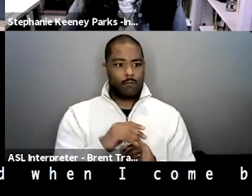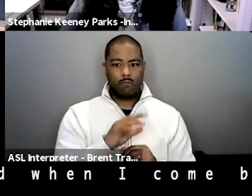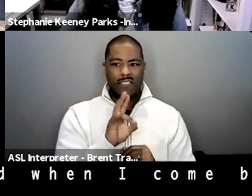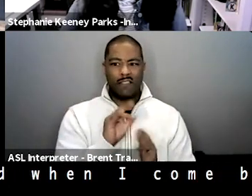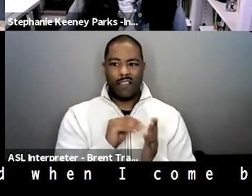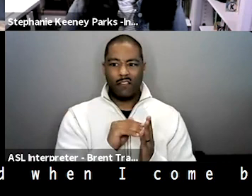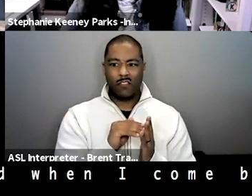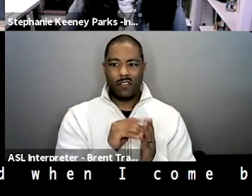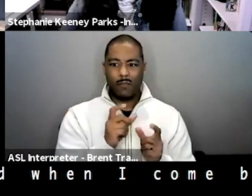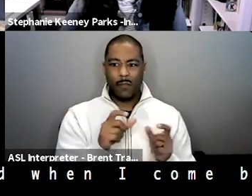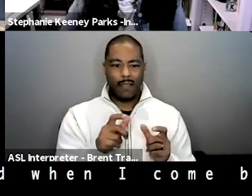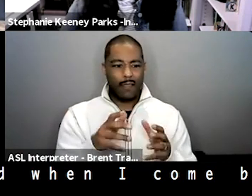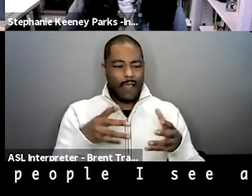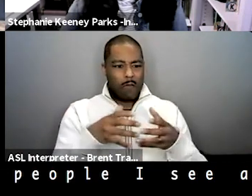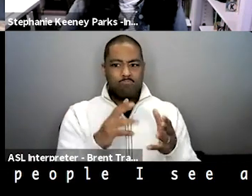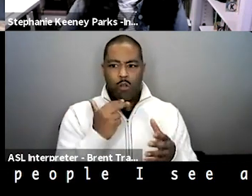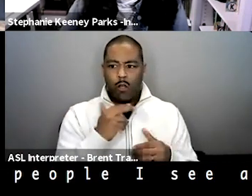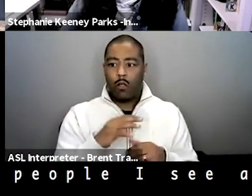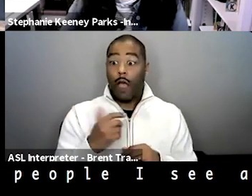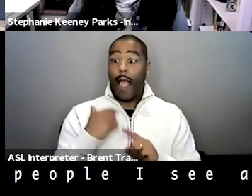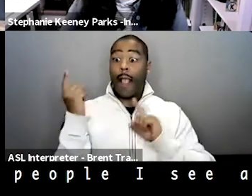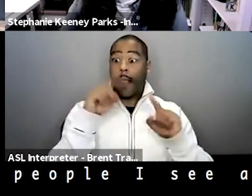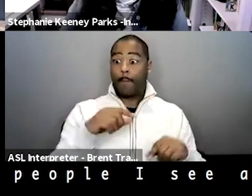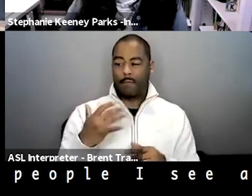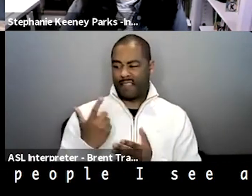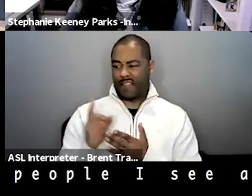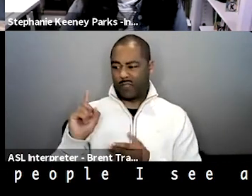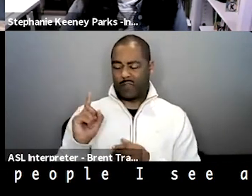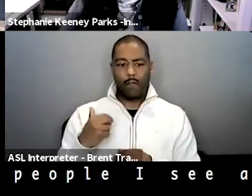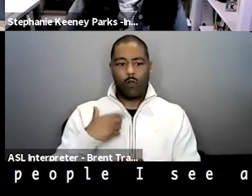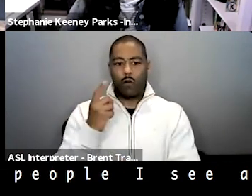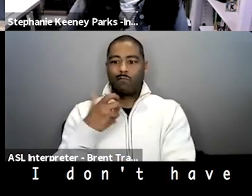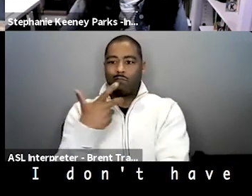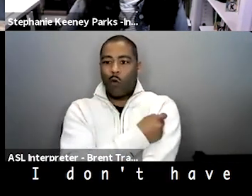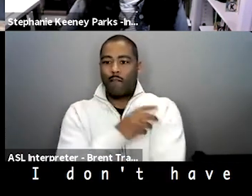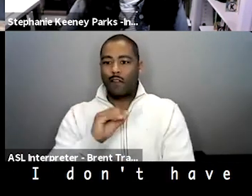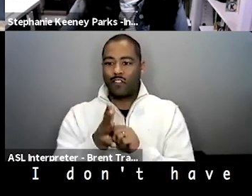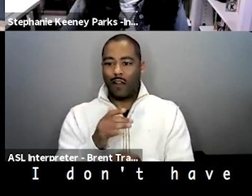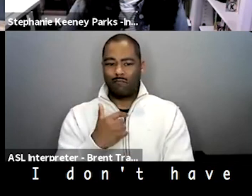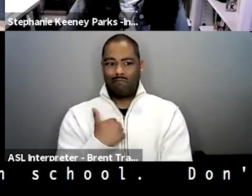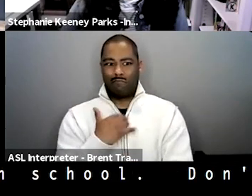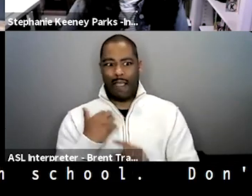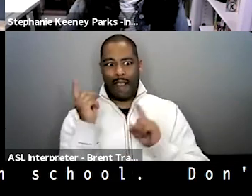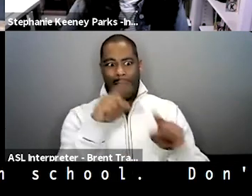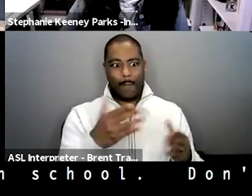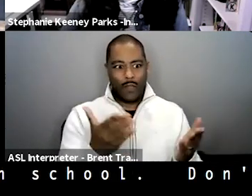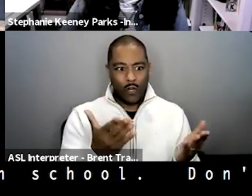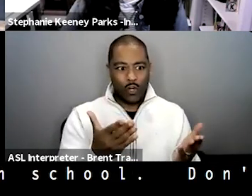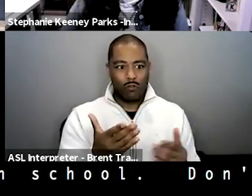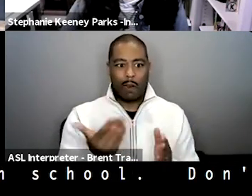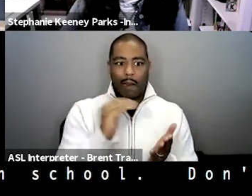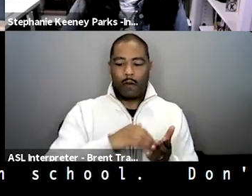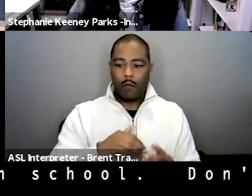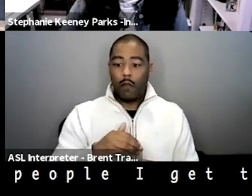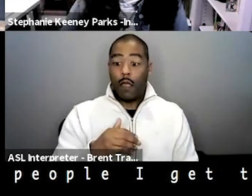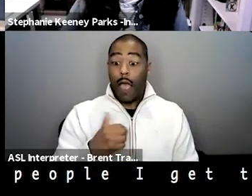for Mother's Day last week and my first COVID shot. And when I come back here, the people that I see are my parents. I don't have an old gang